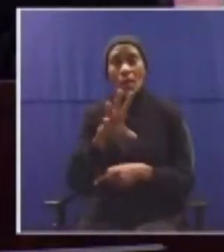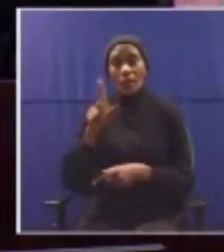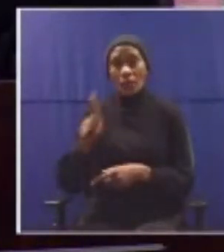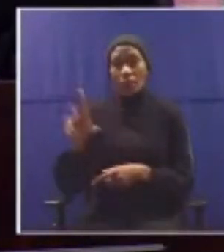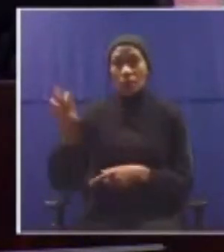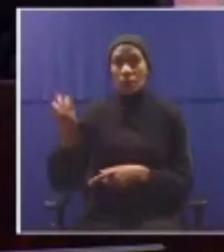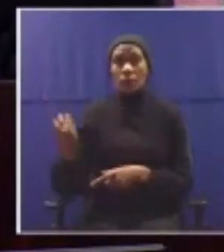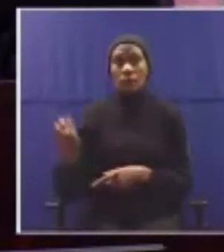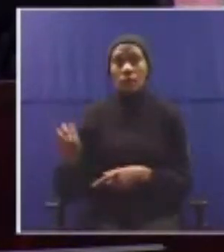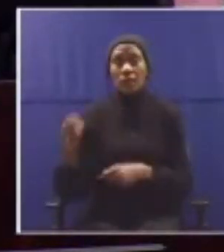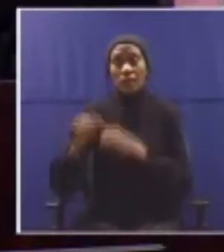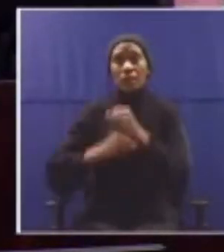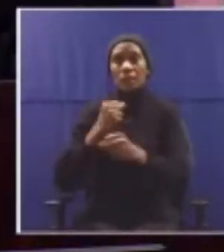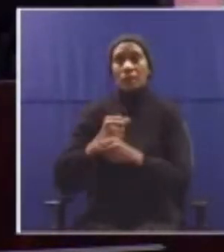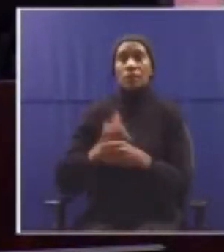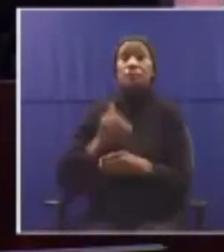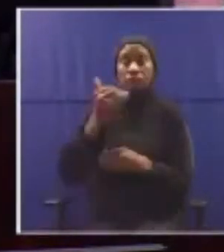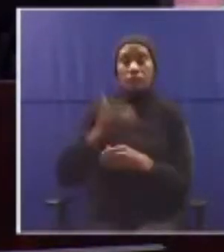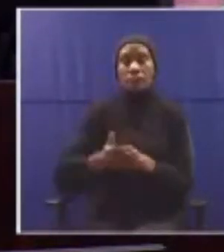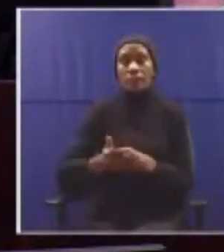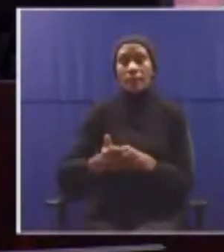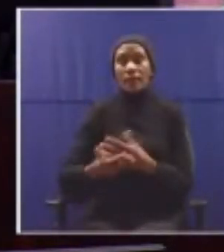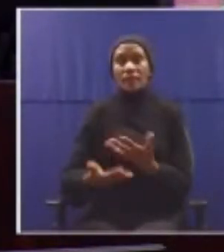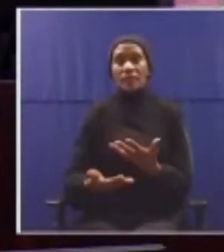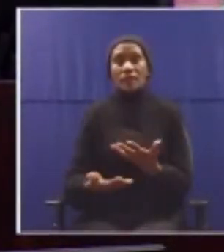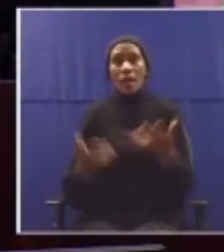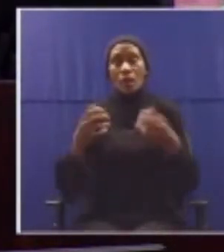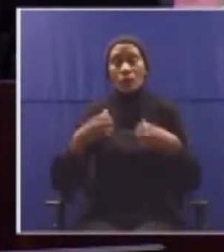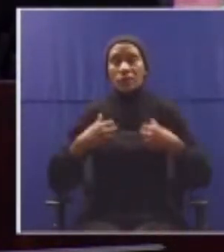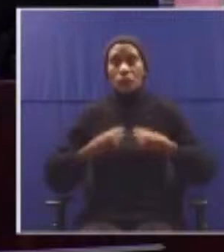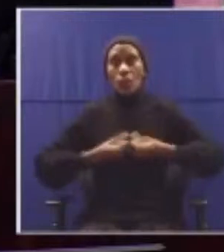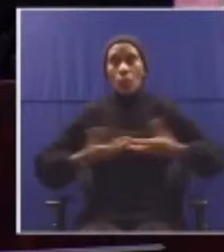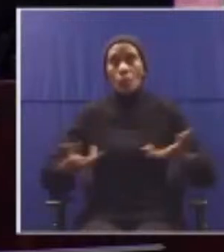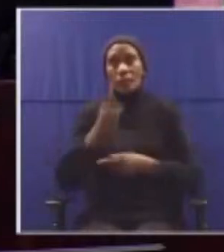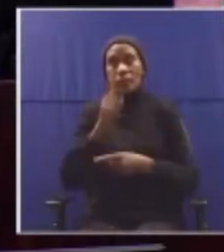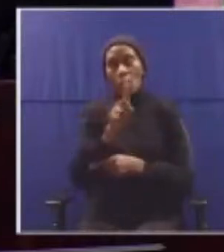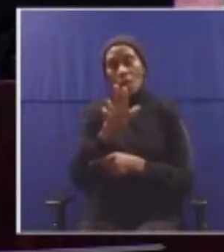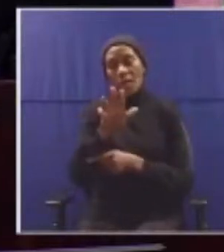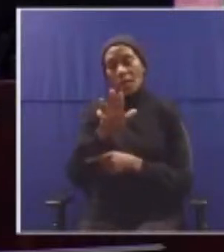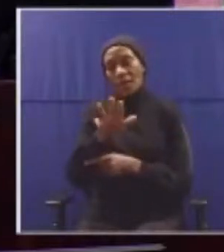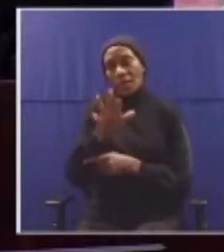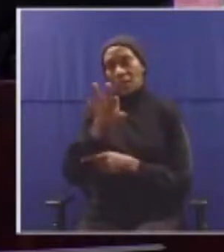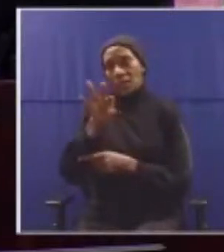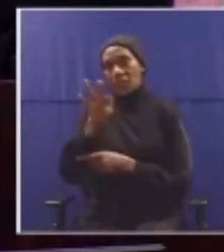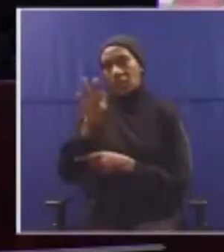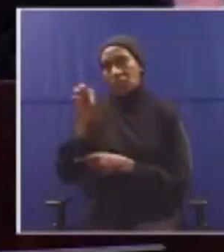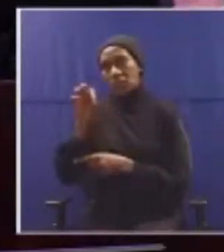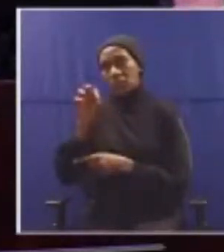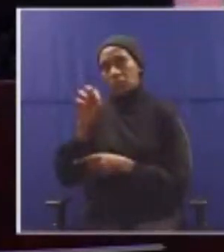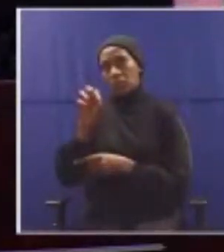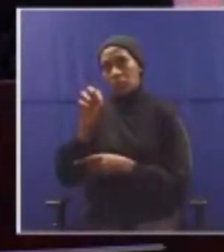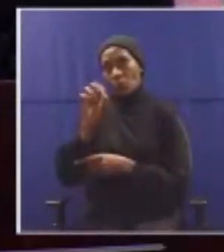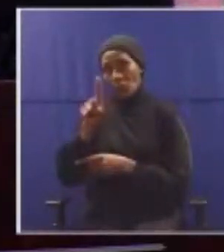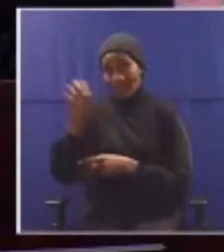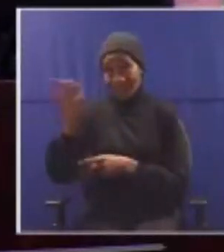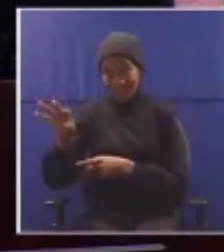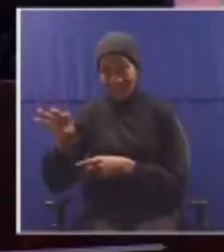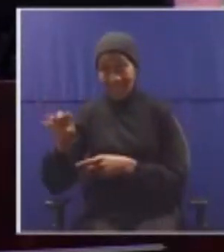110 years since the enactment of the 1913 Natives Land